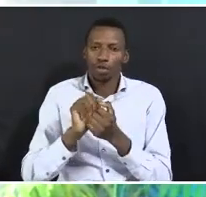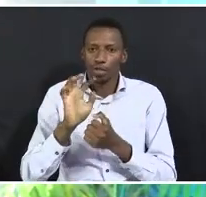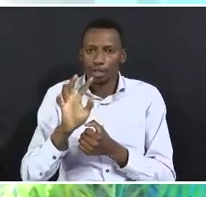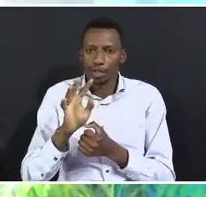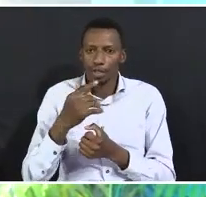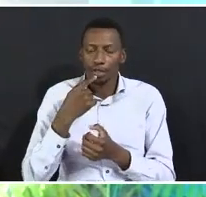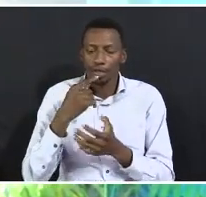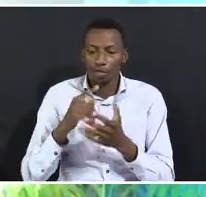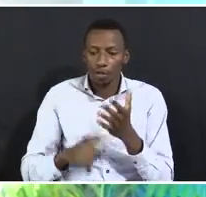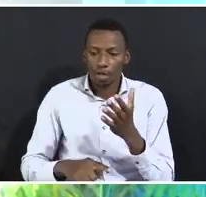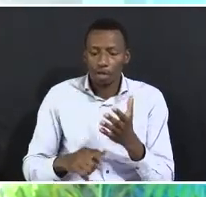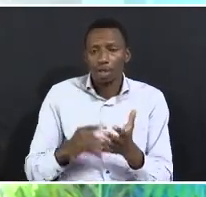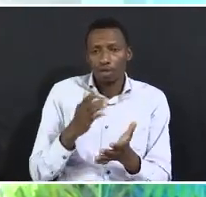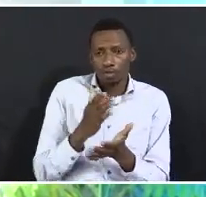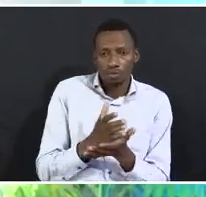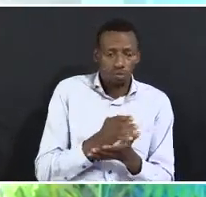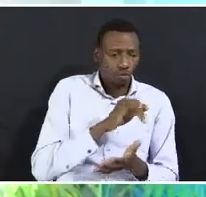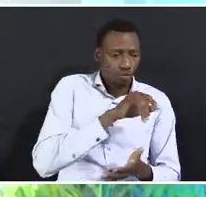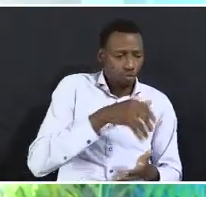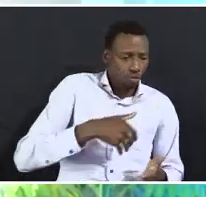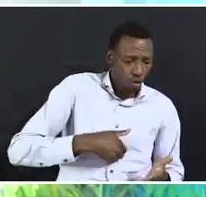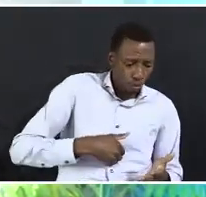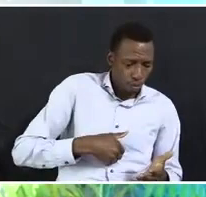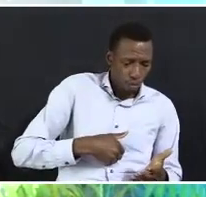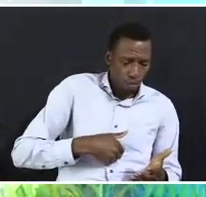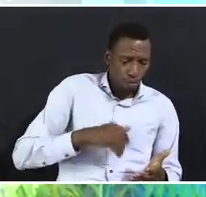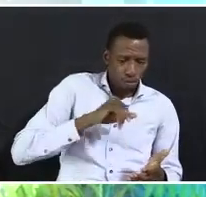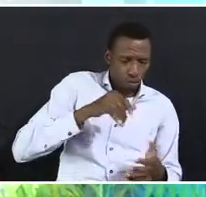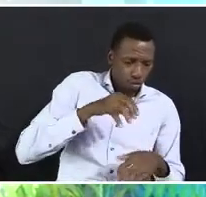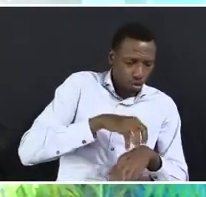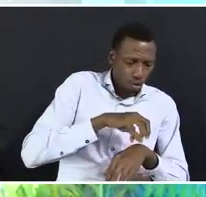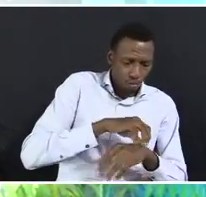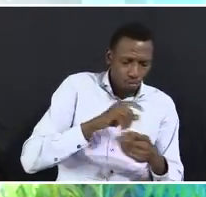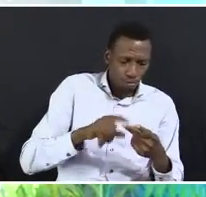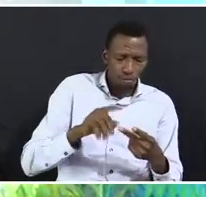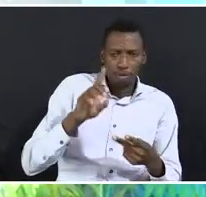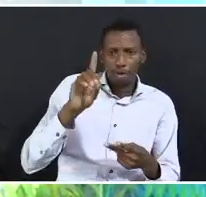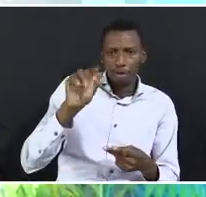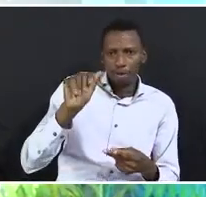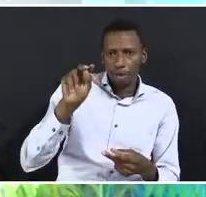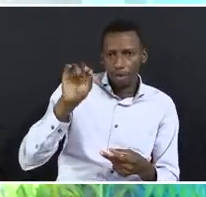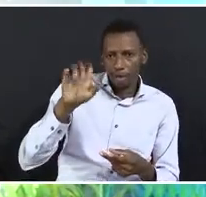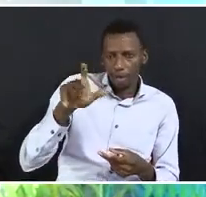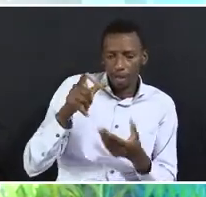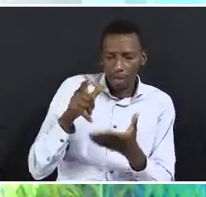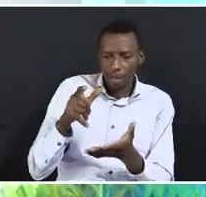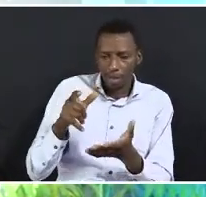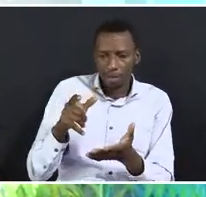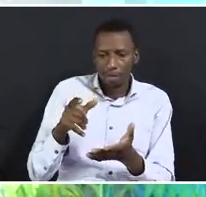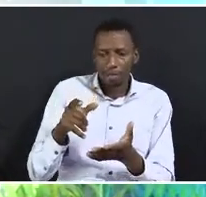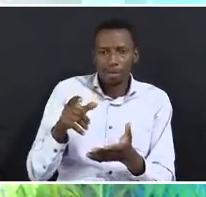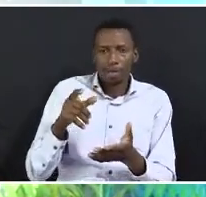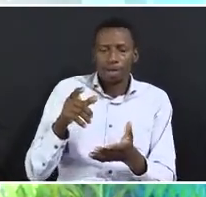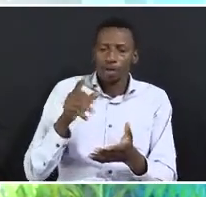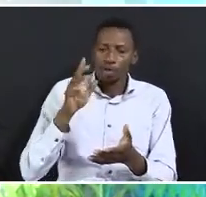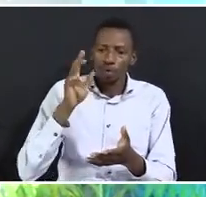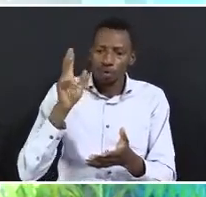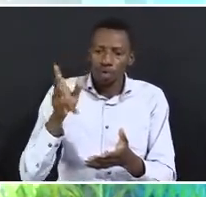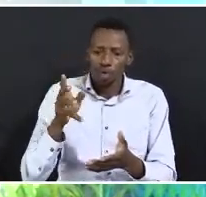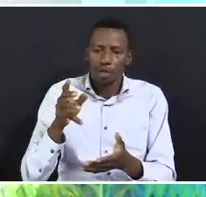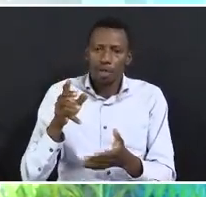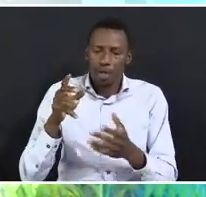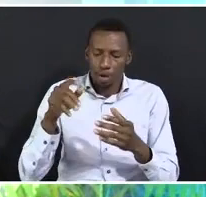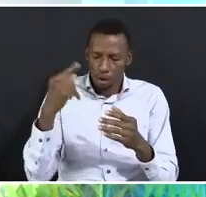though Job, Daniel were in it, they will deliver not their sons, not their daughters,